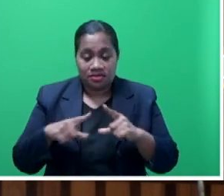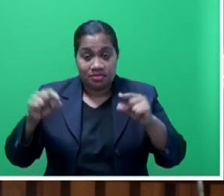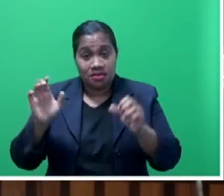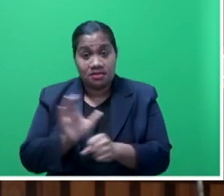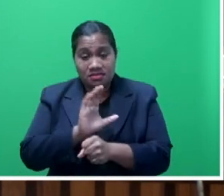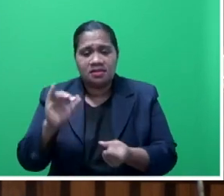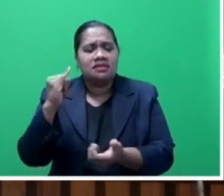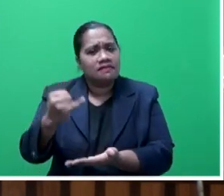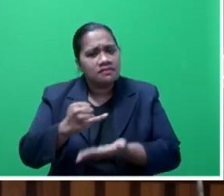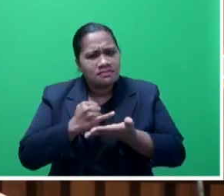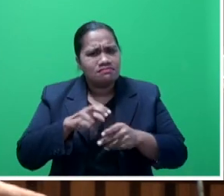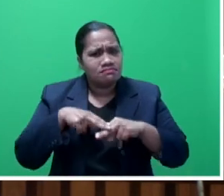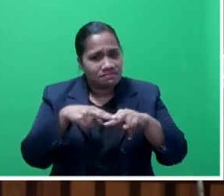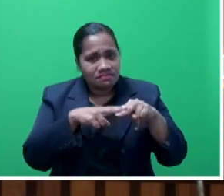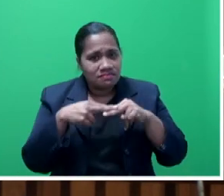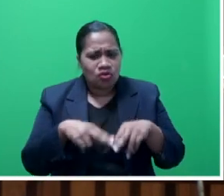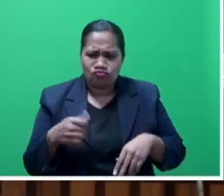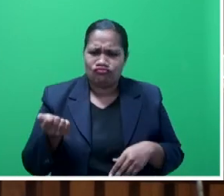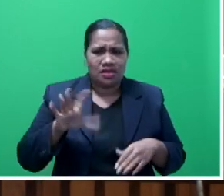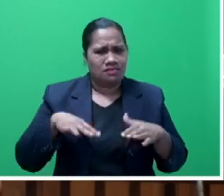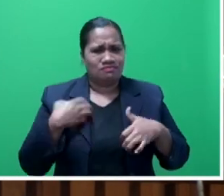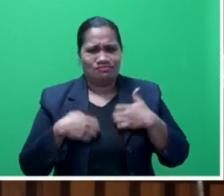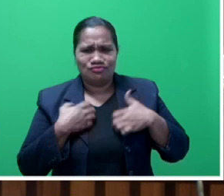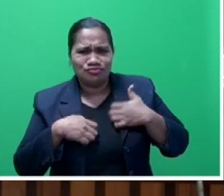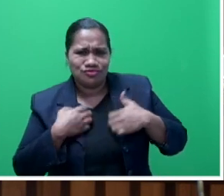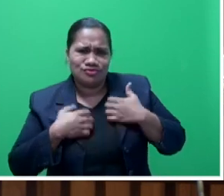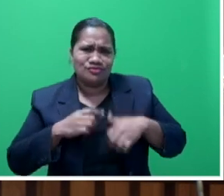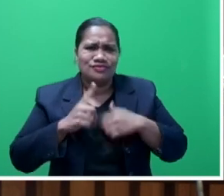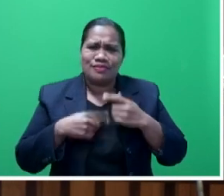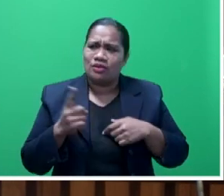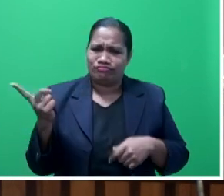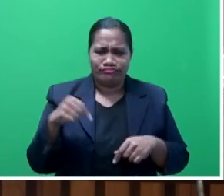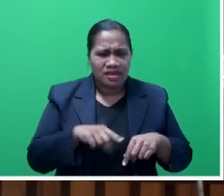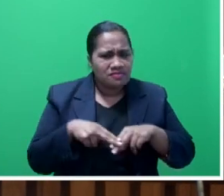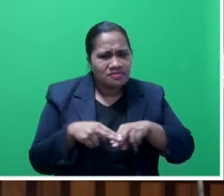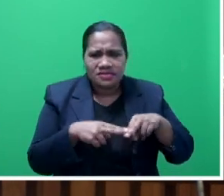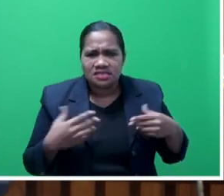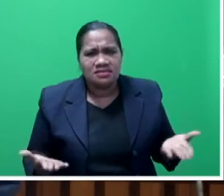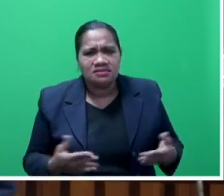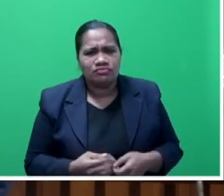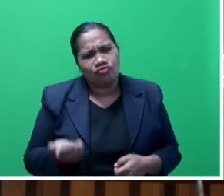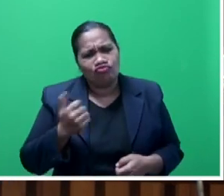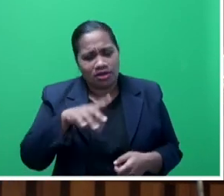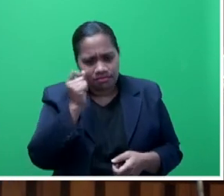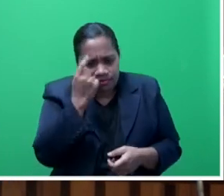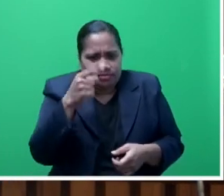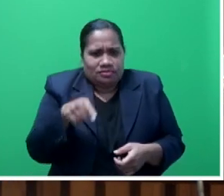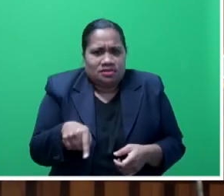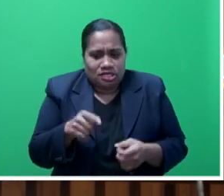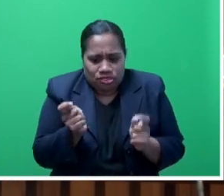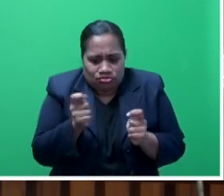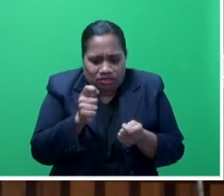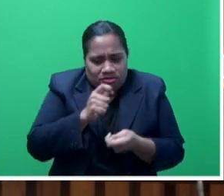Fiji. They are already excited about their prospects in being in Fiji. They're already recognizing the changes we are bringing